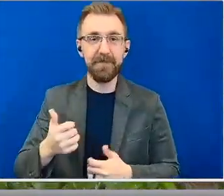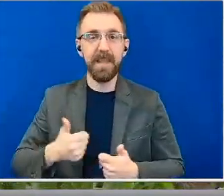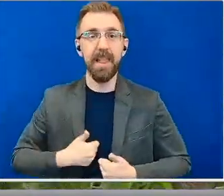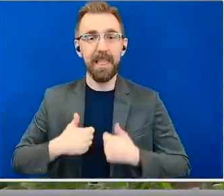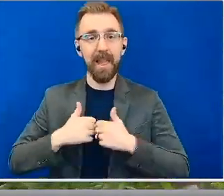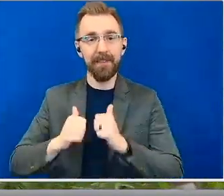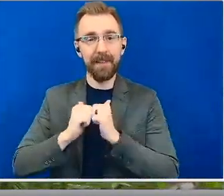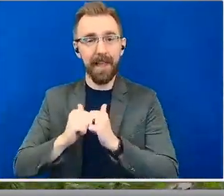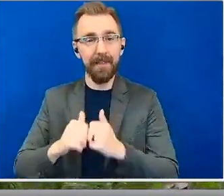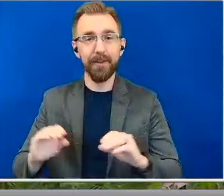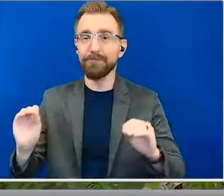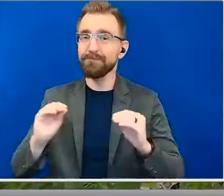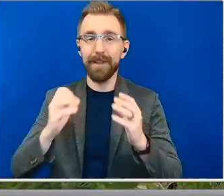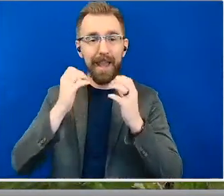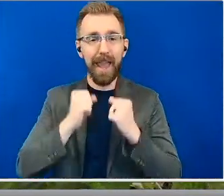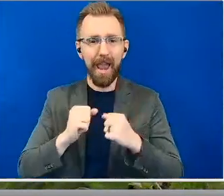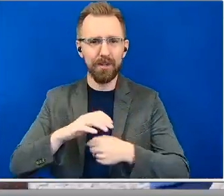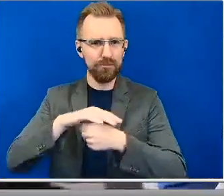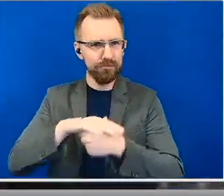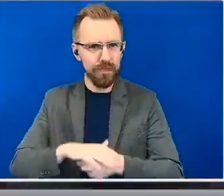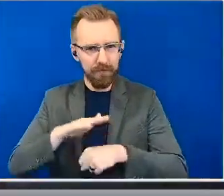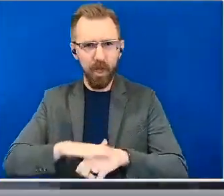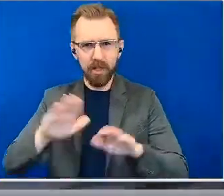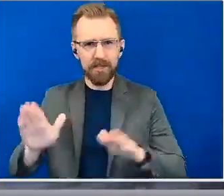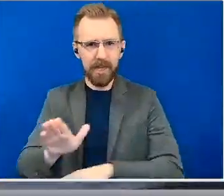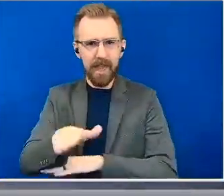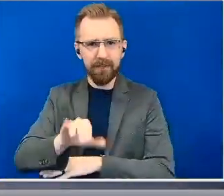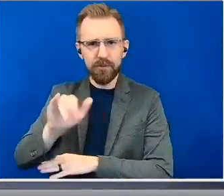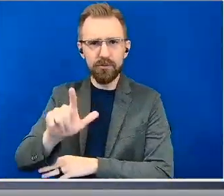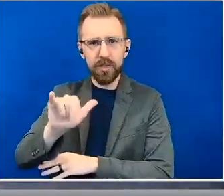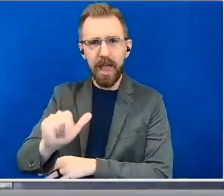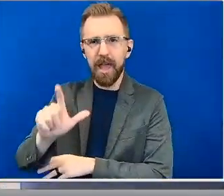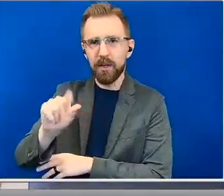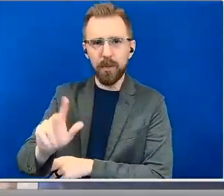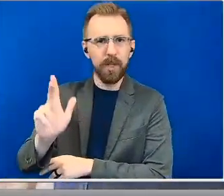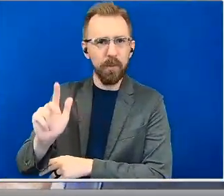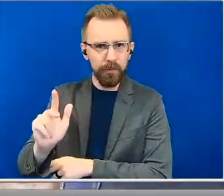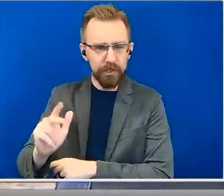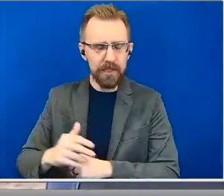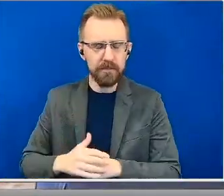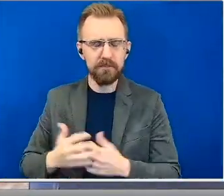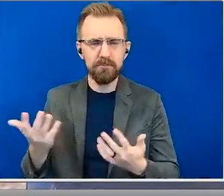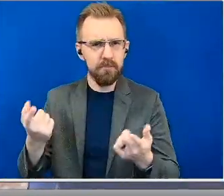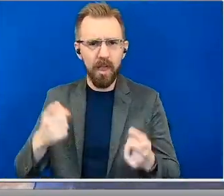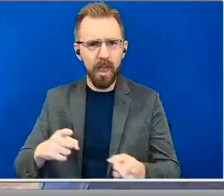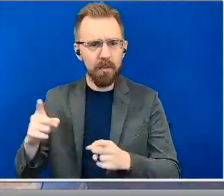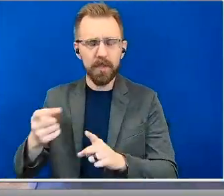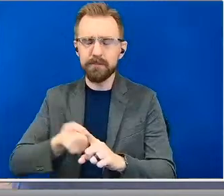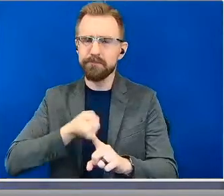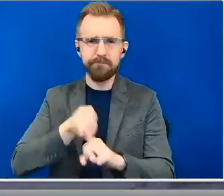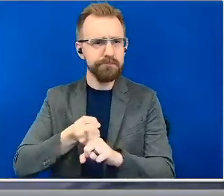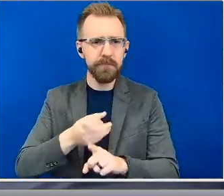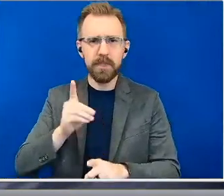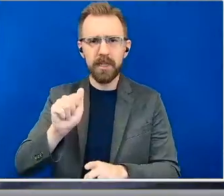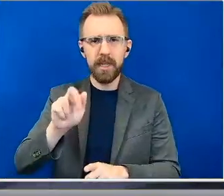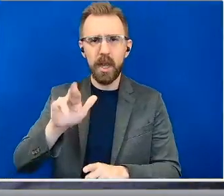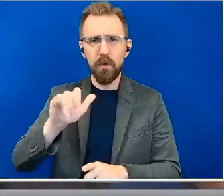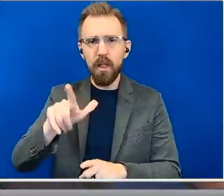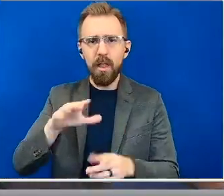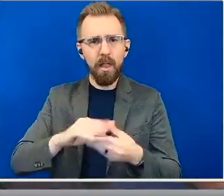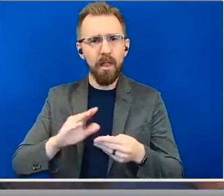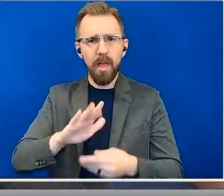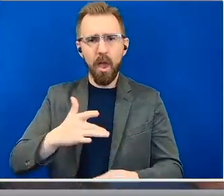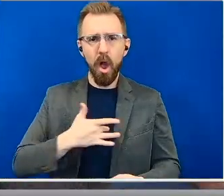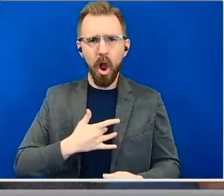on a Sunday afternoon in July of 2023, when out of nowhere, Daryle says his heart started racing.